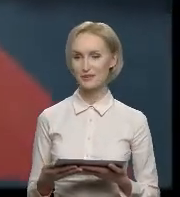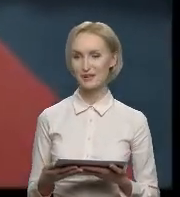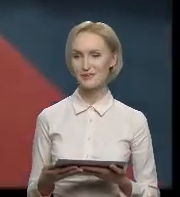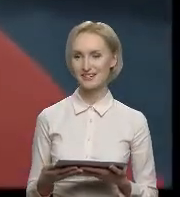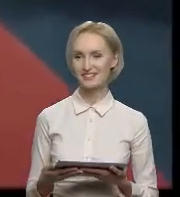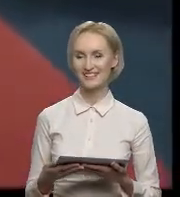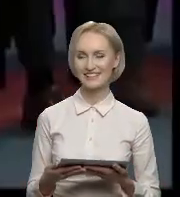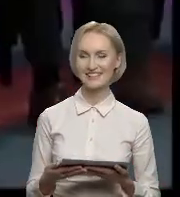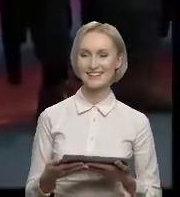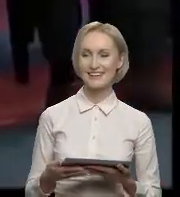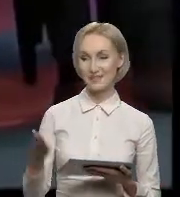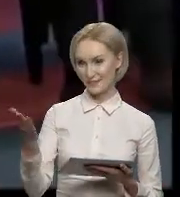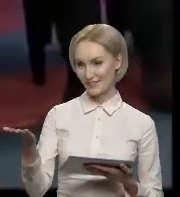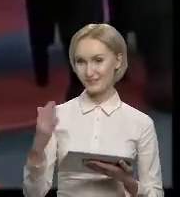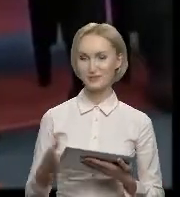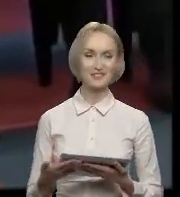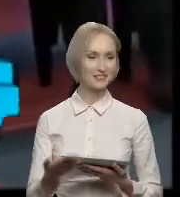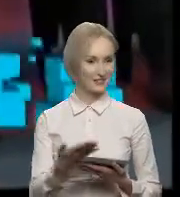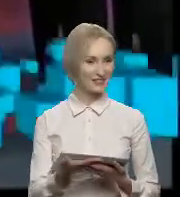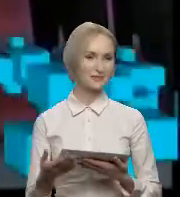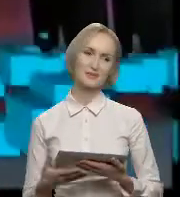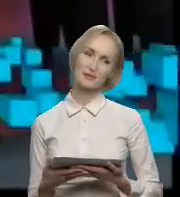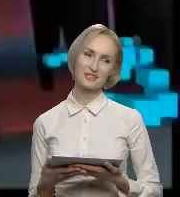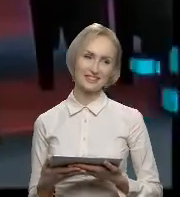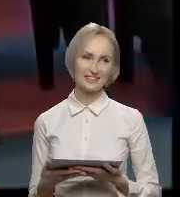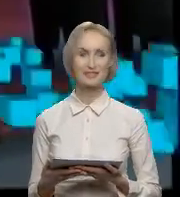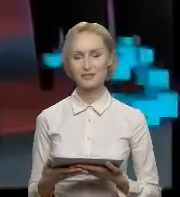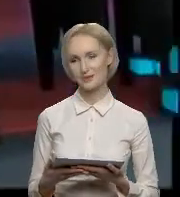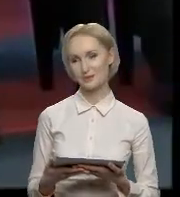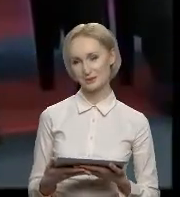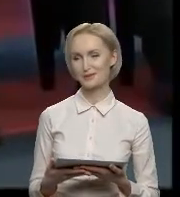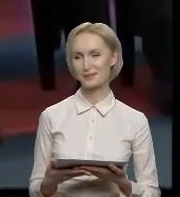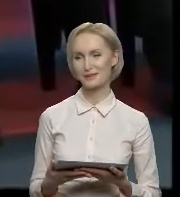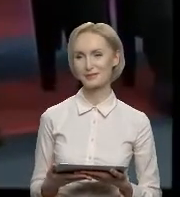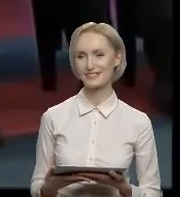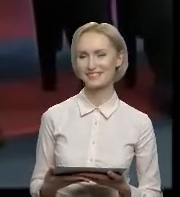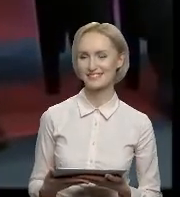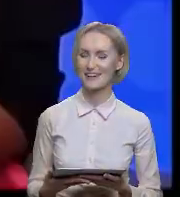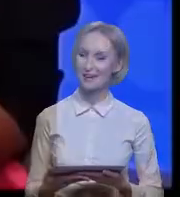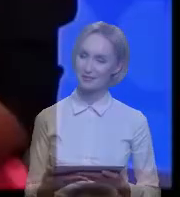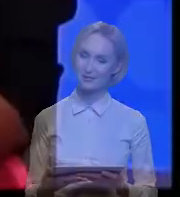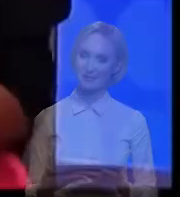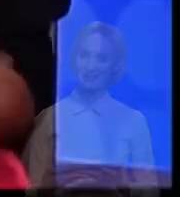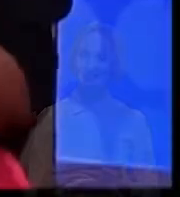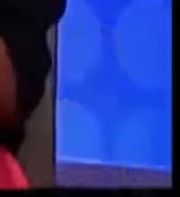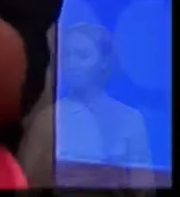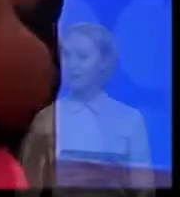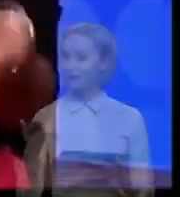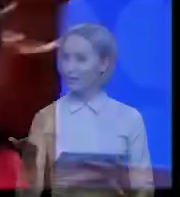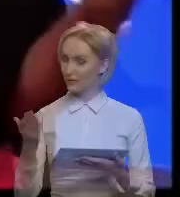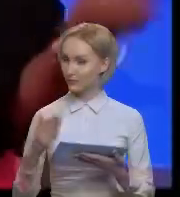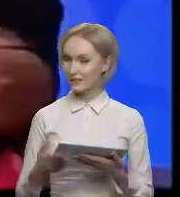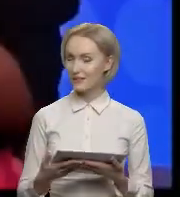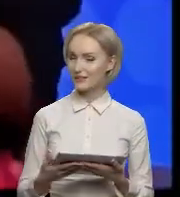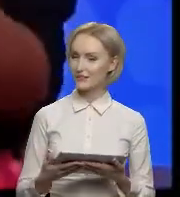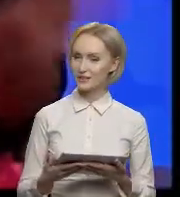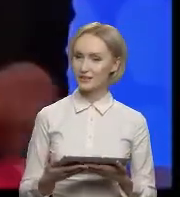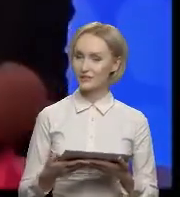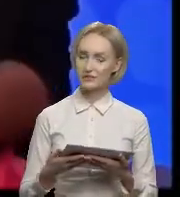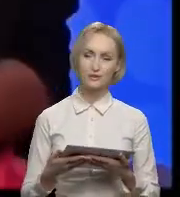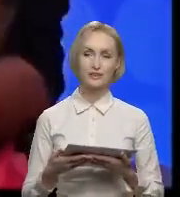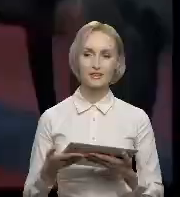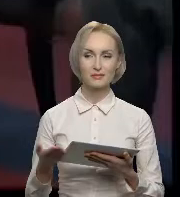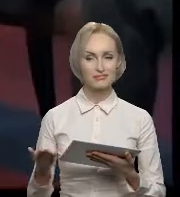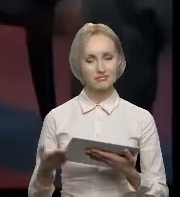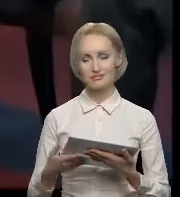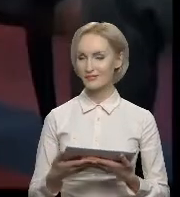Big moment. Nene, big moment for you too, correct? Yes. I already know he's not the father, so. And you know he is the father.